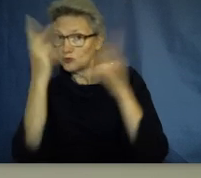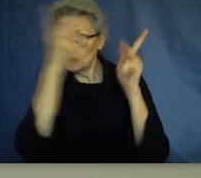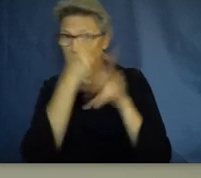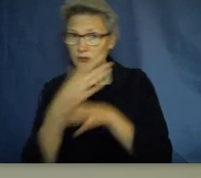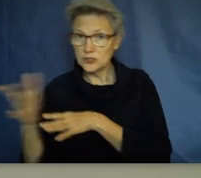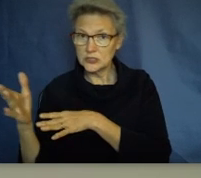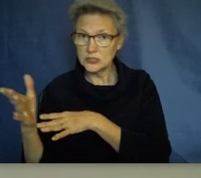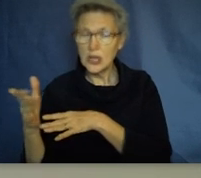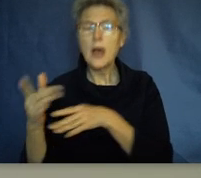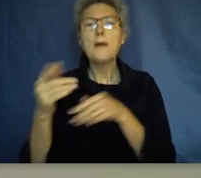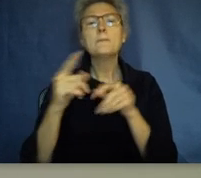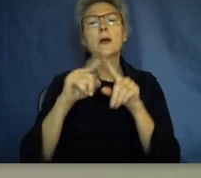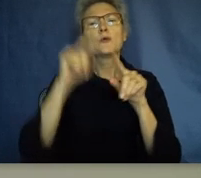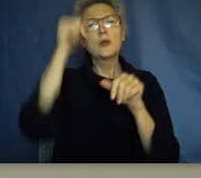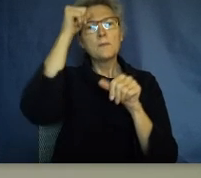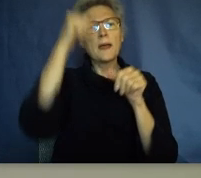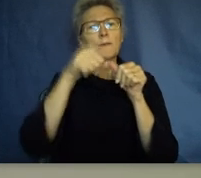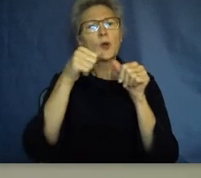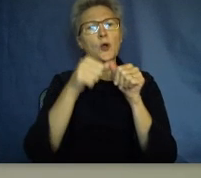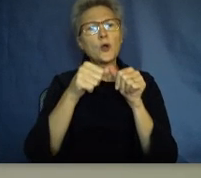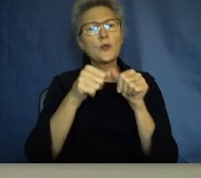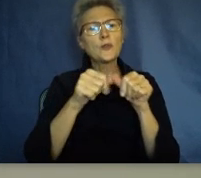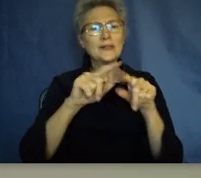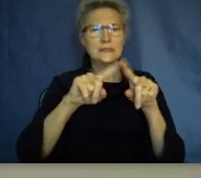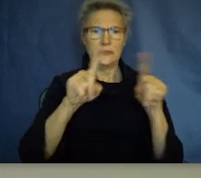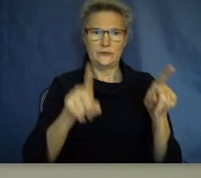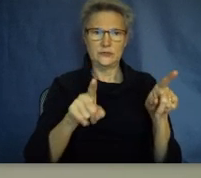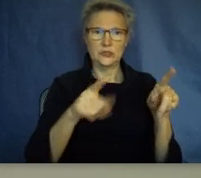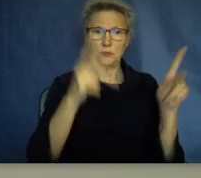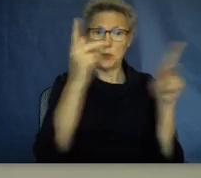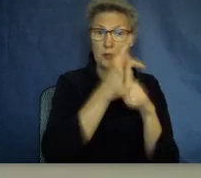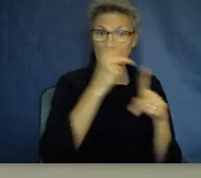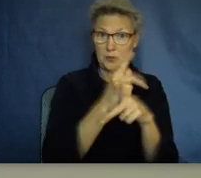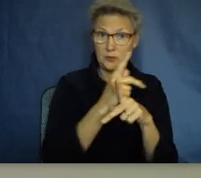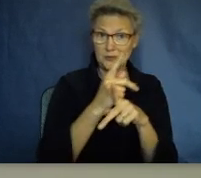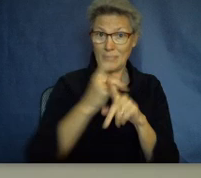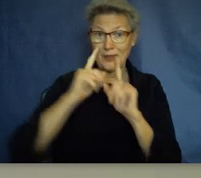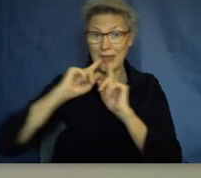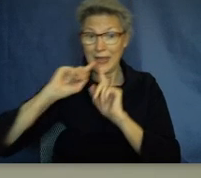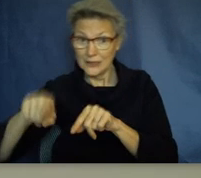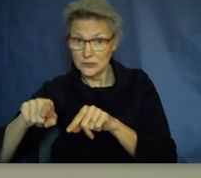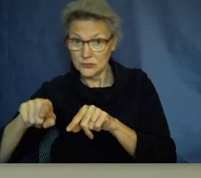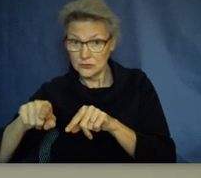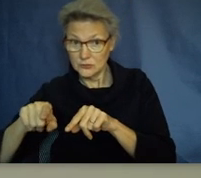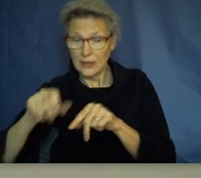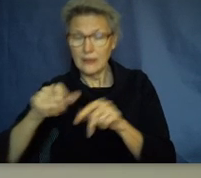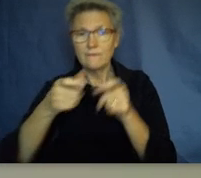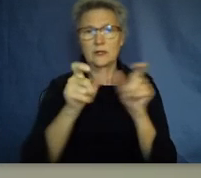product of a multiplication sentence, and our factors are the 2 numbers that we're multiplying together.